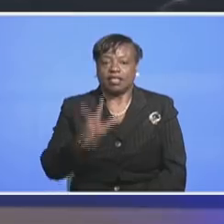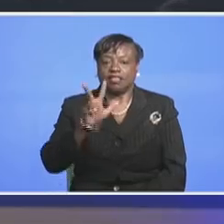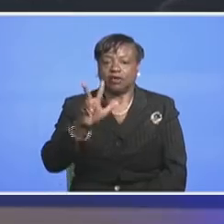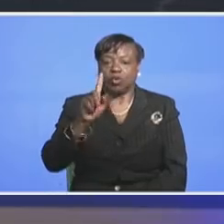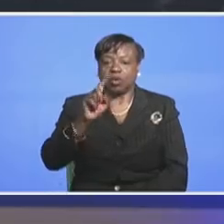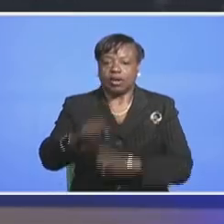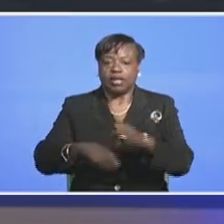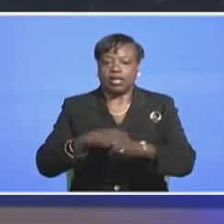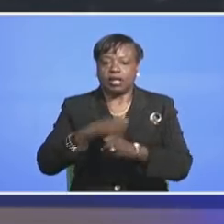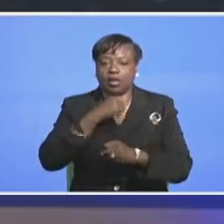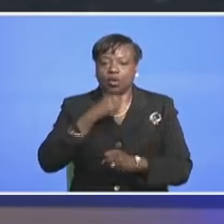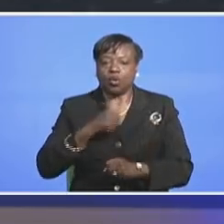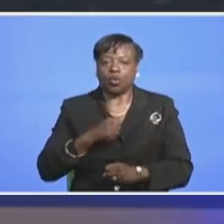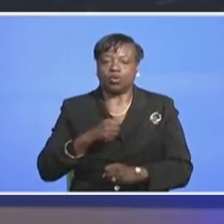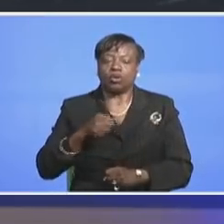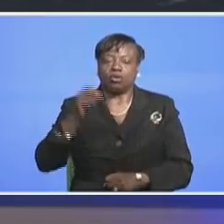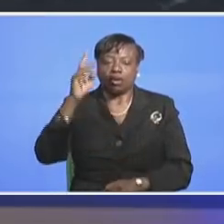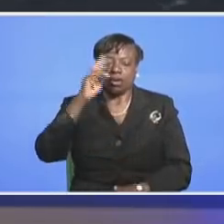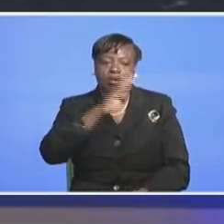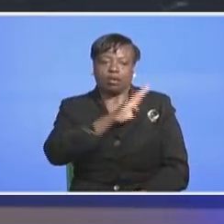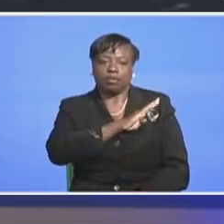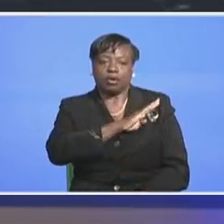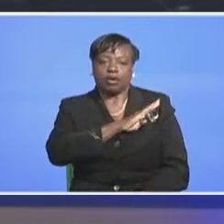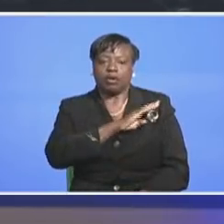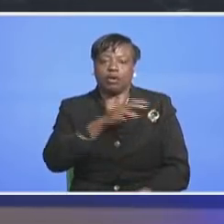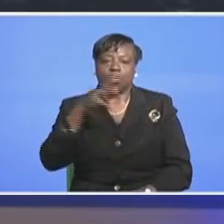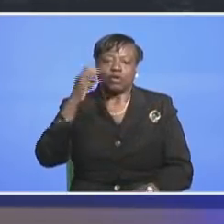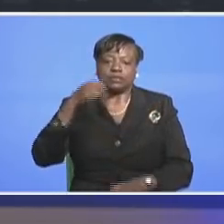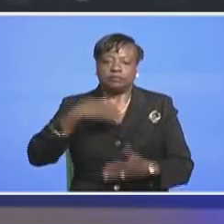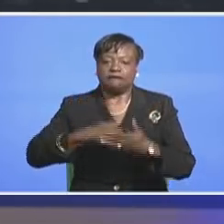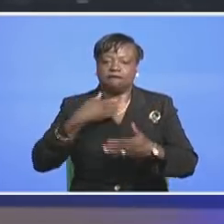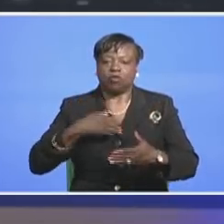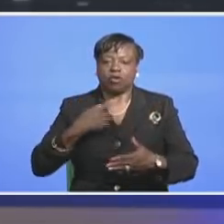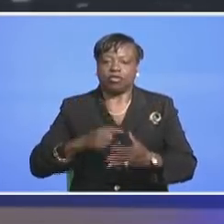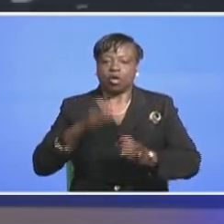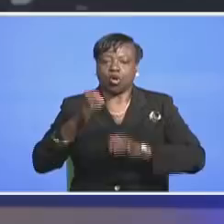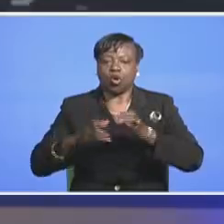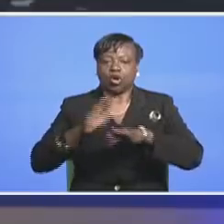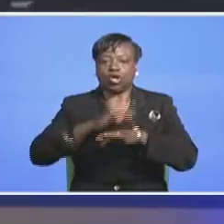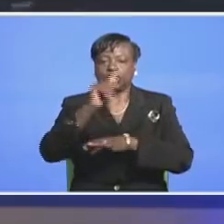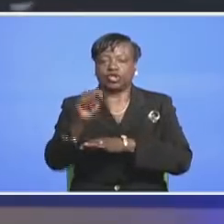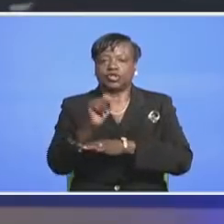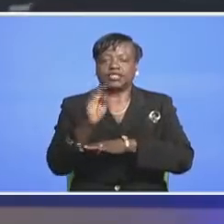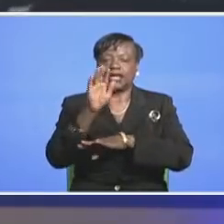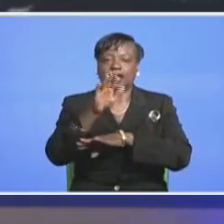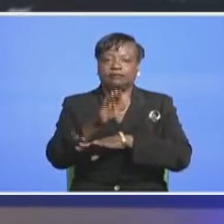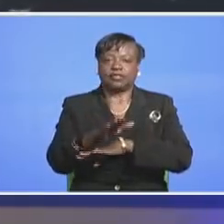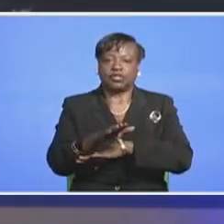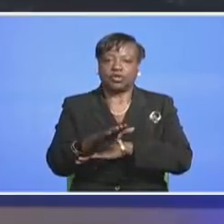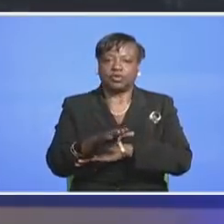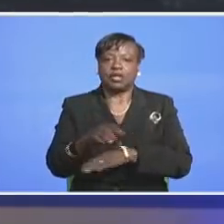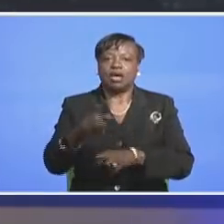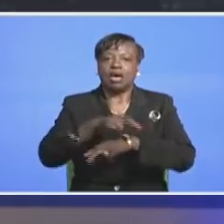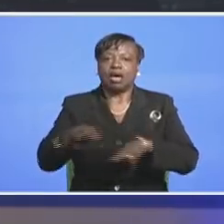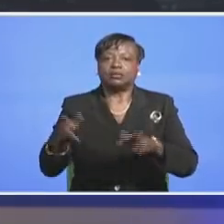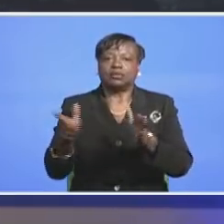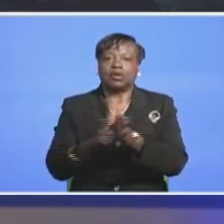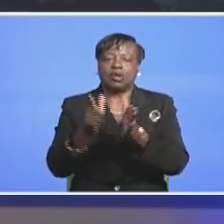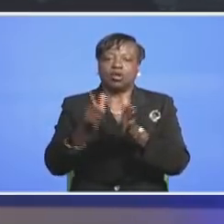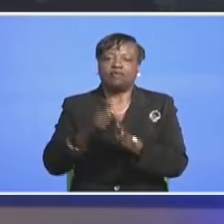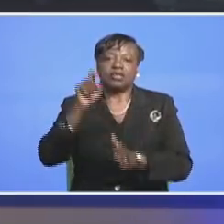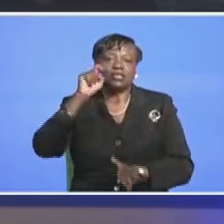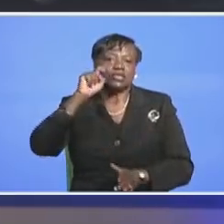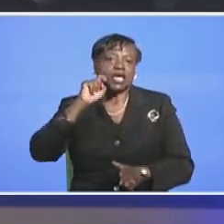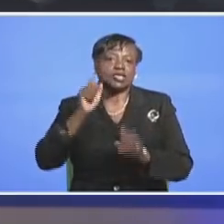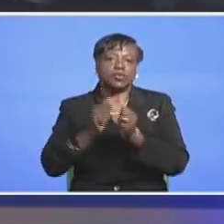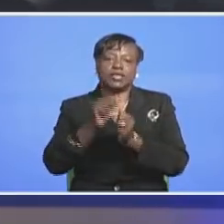31-year-old Ricardo Burrows was arraigned before Magistrate Swain in court number 11 on Tuesday afternoon with unlawful sexual intercourse with a